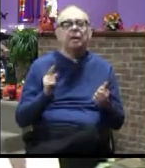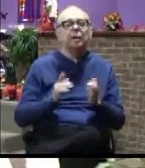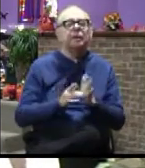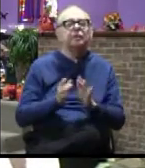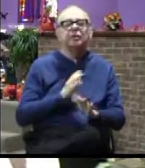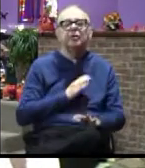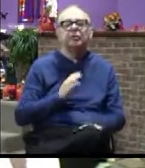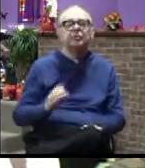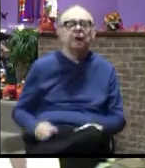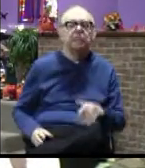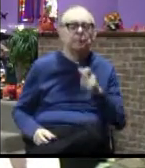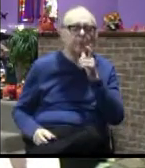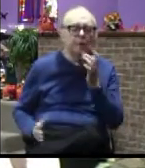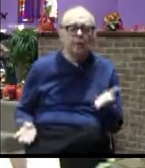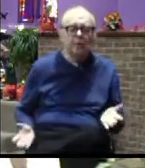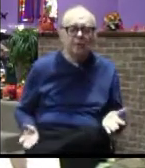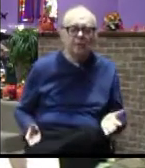Christ.